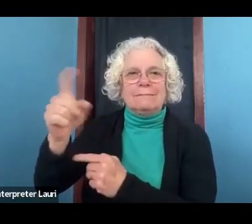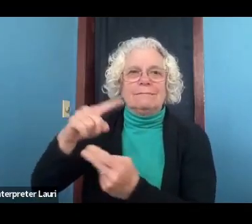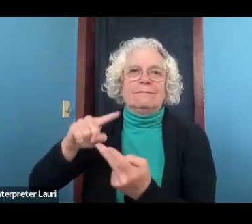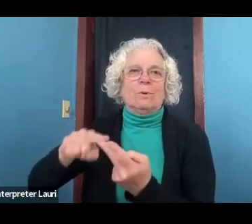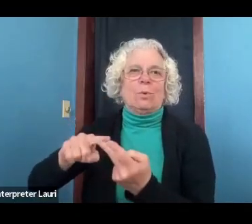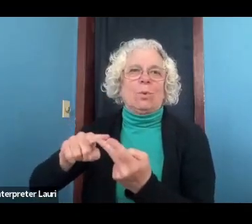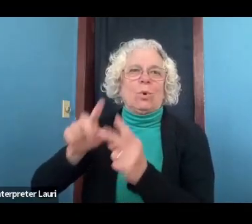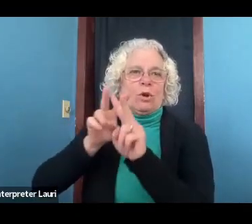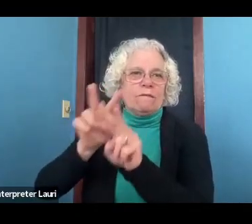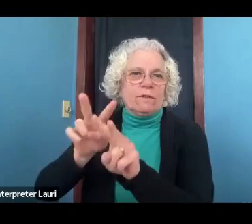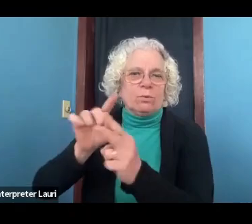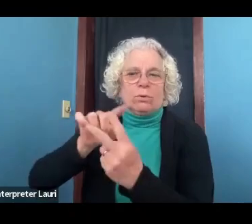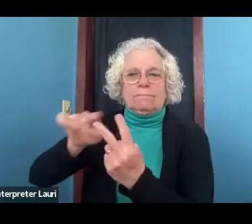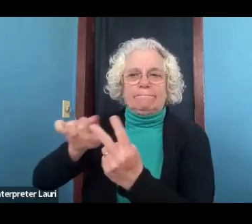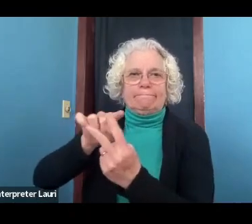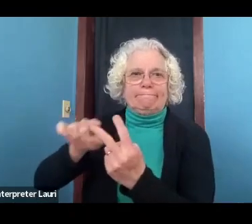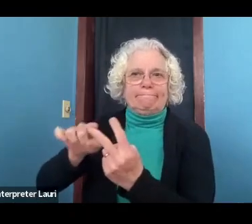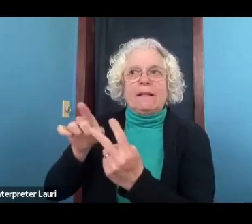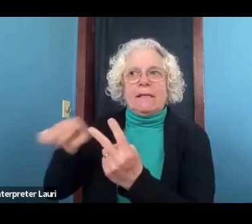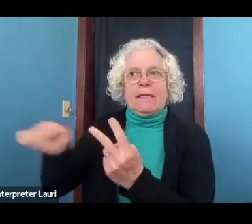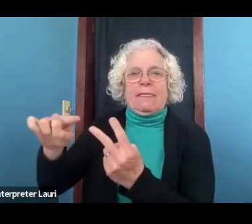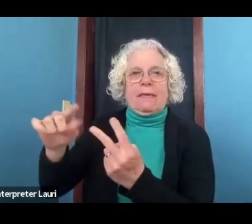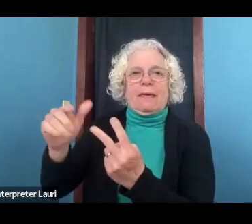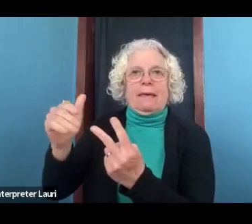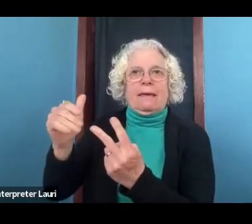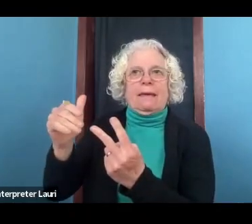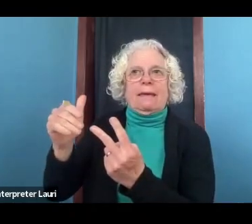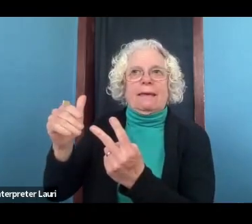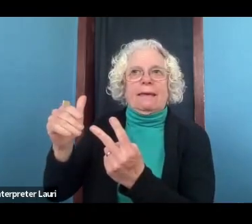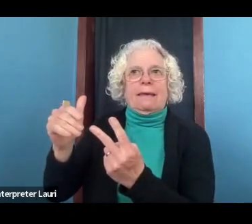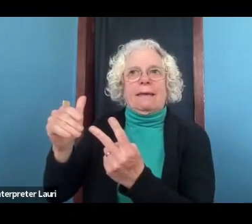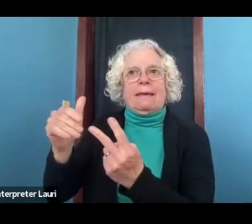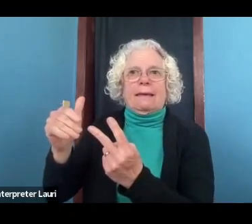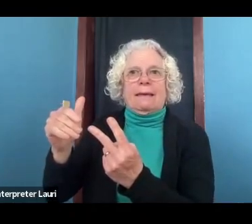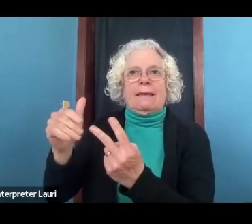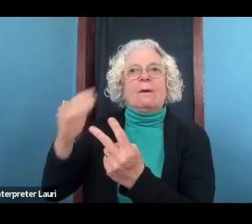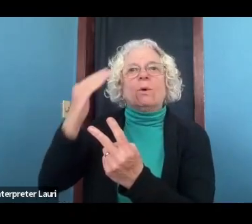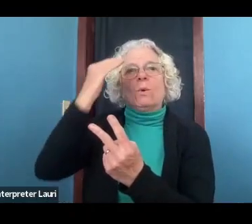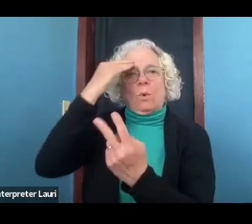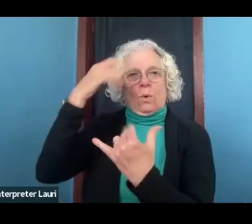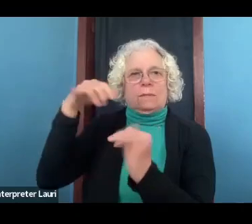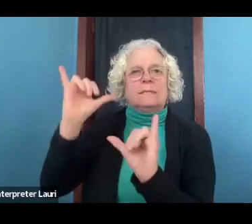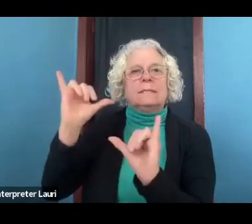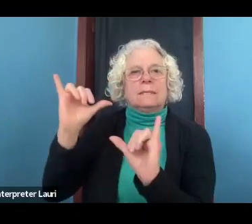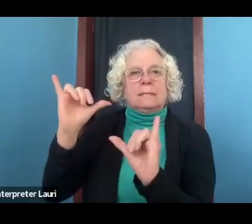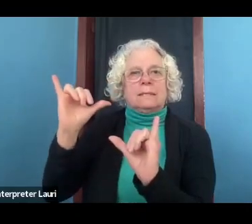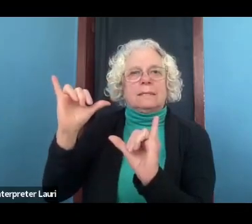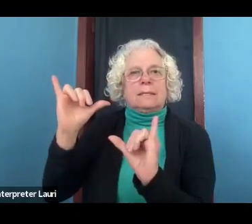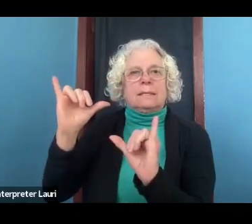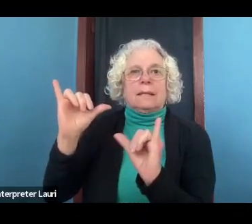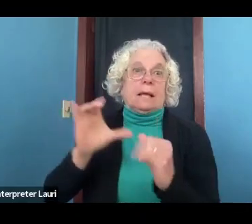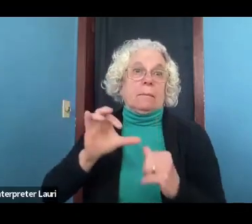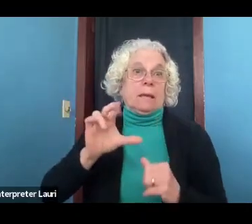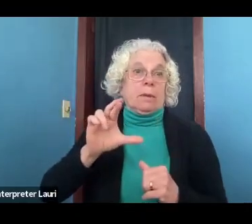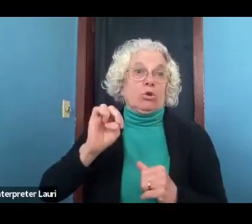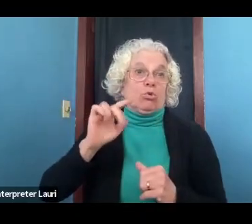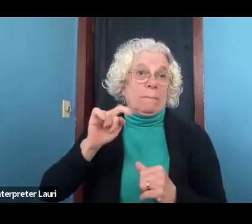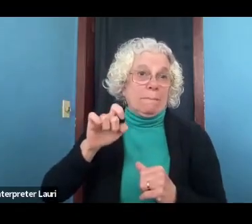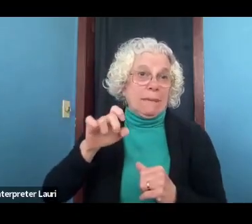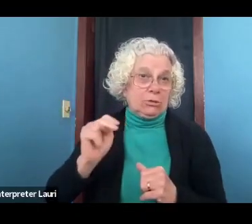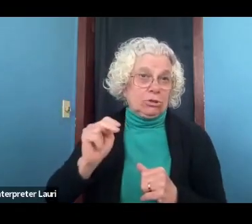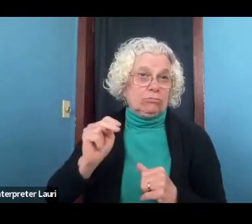that your agent has the ability to or make sure that you have cremation or